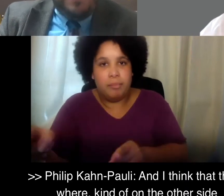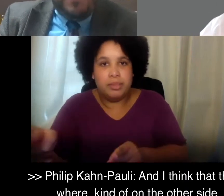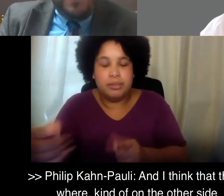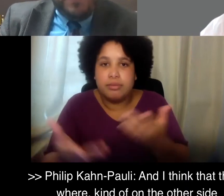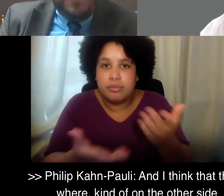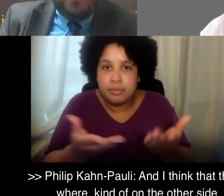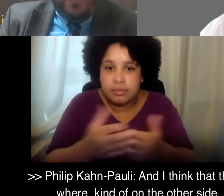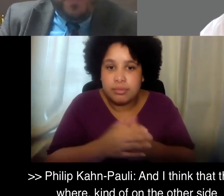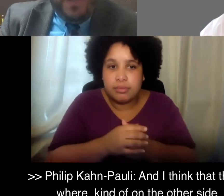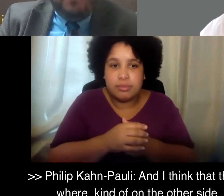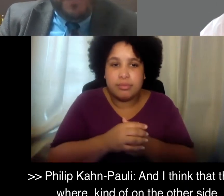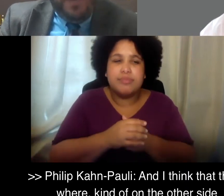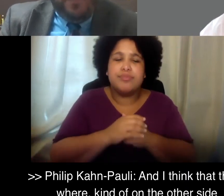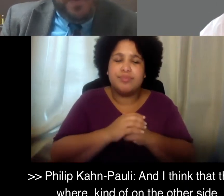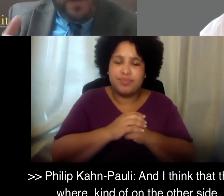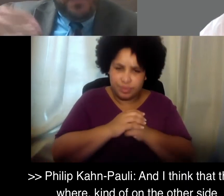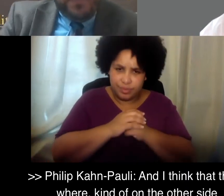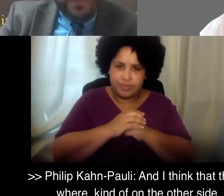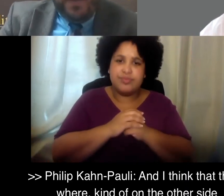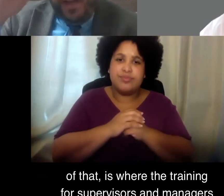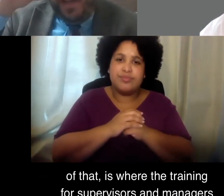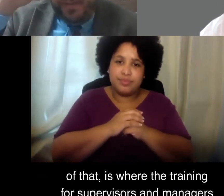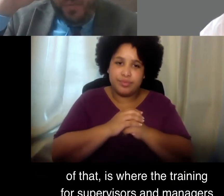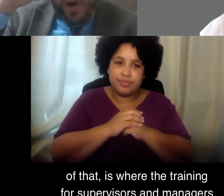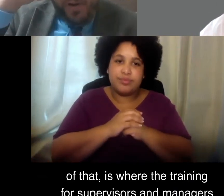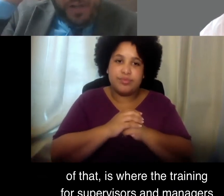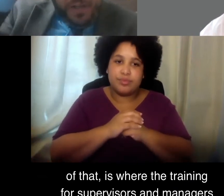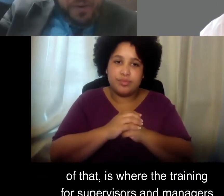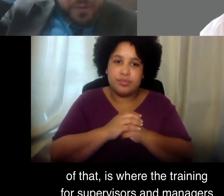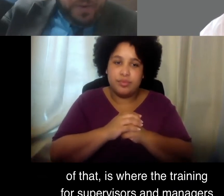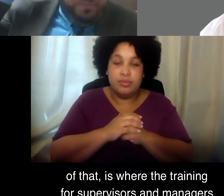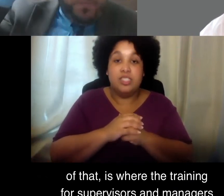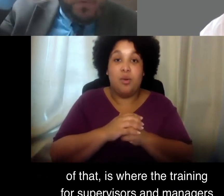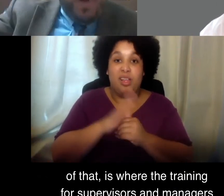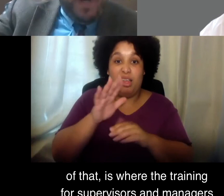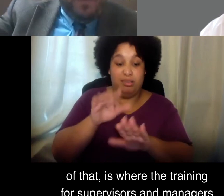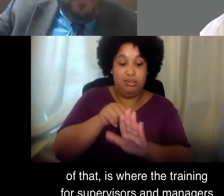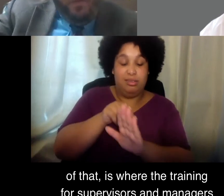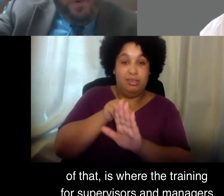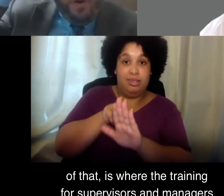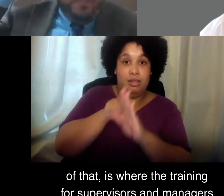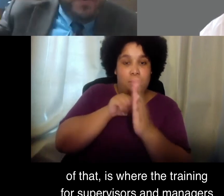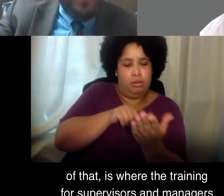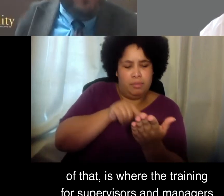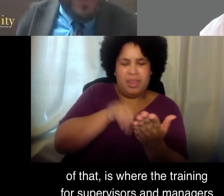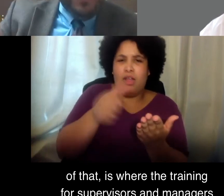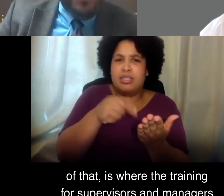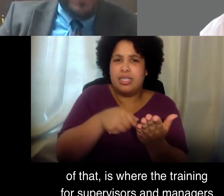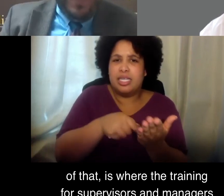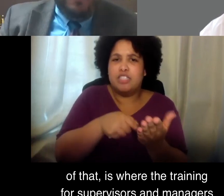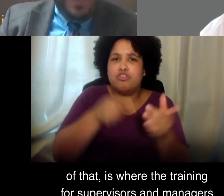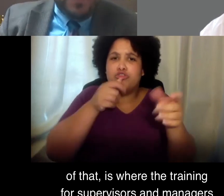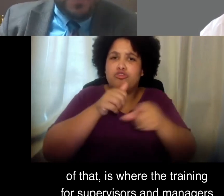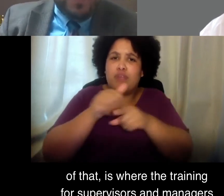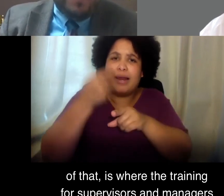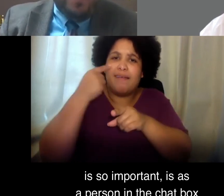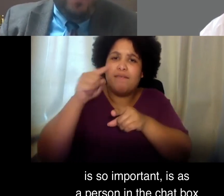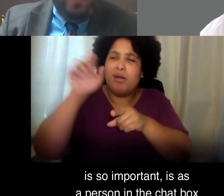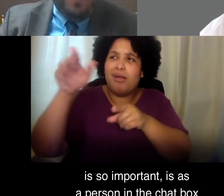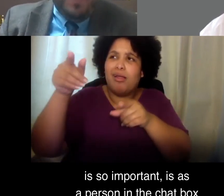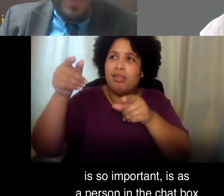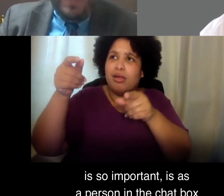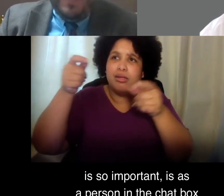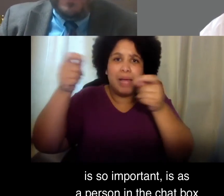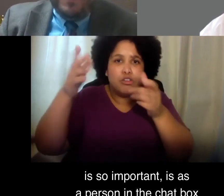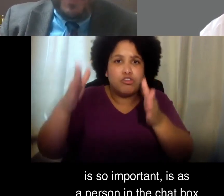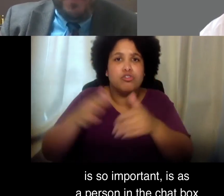And I think that's where kind of on the other side of that is where, the training for supervisors and managers is so